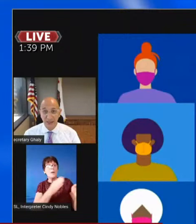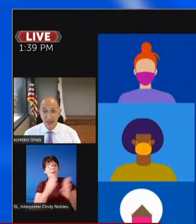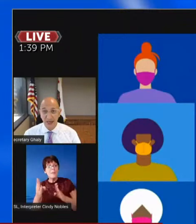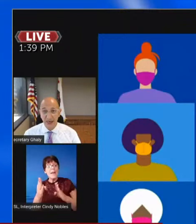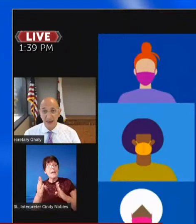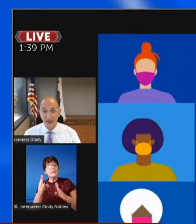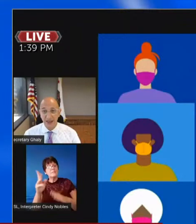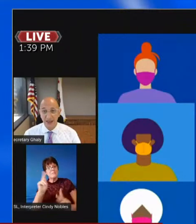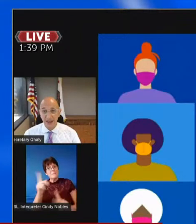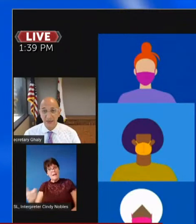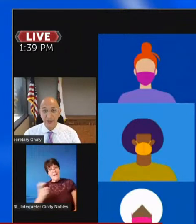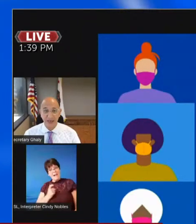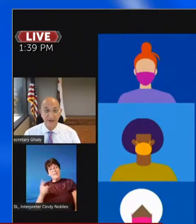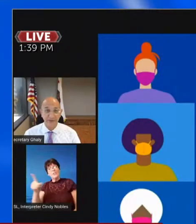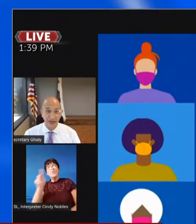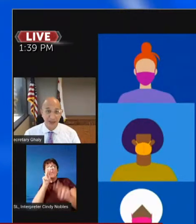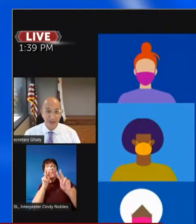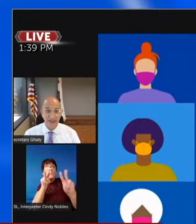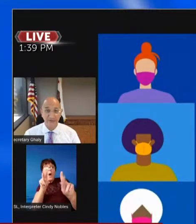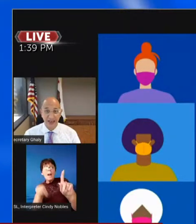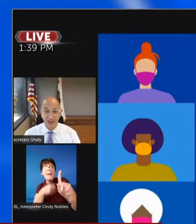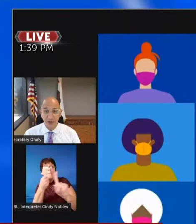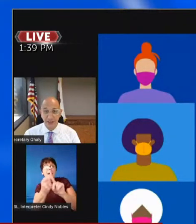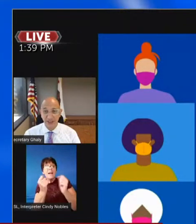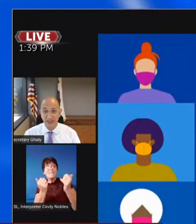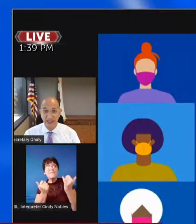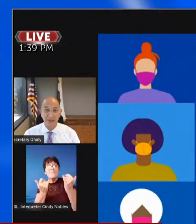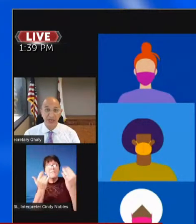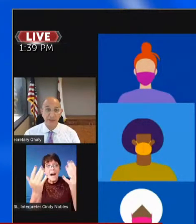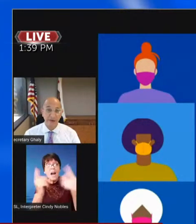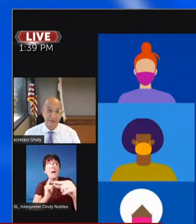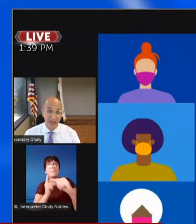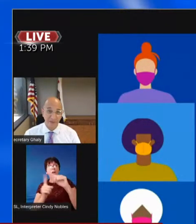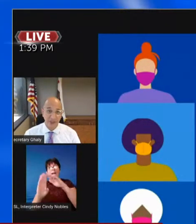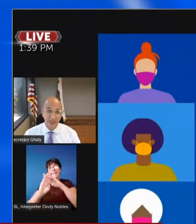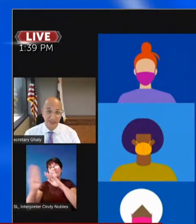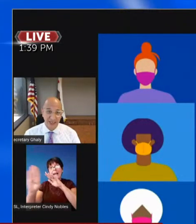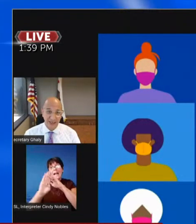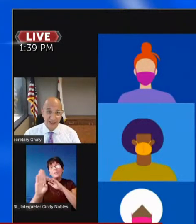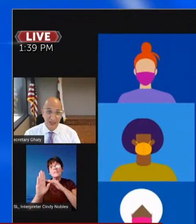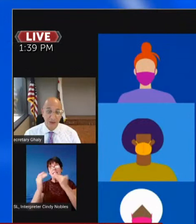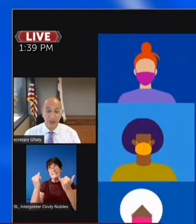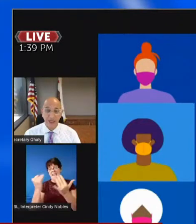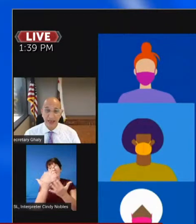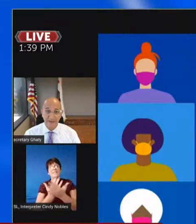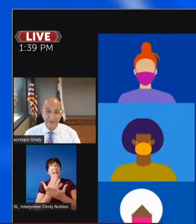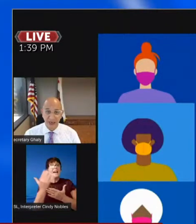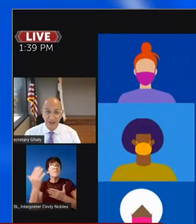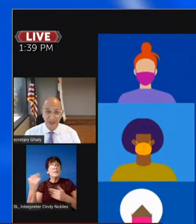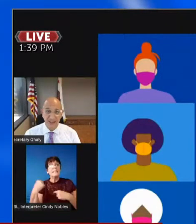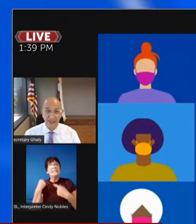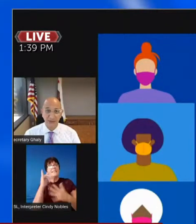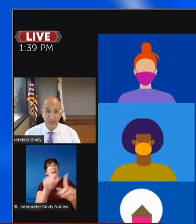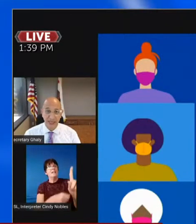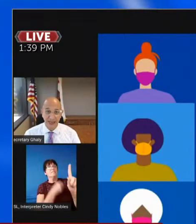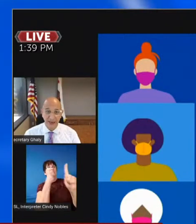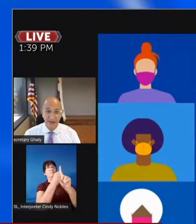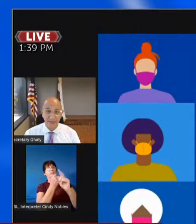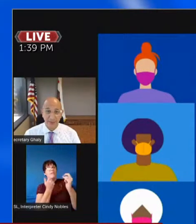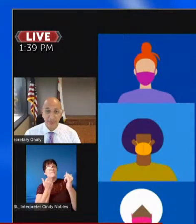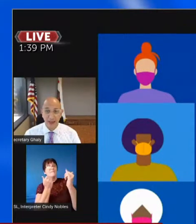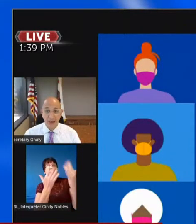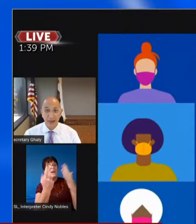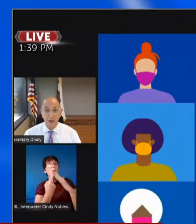watching the impact of fires and evacuations, and it's been about 5 weeks since really that fire season